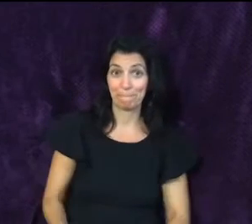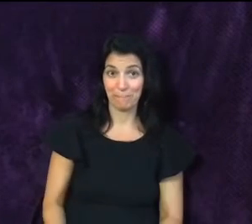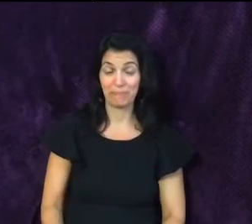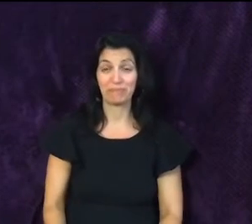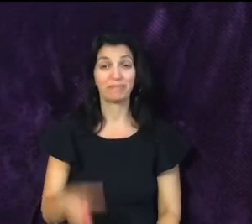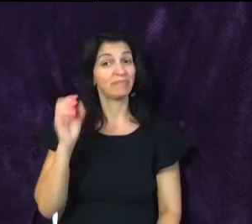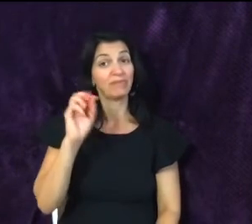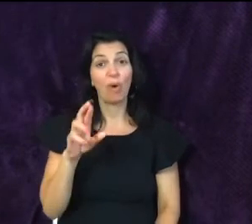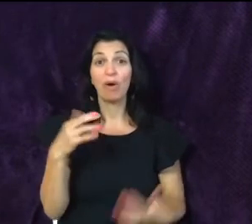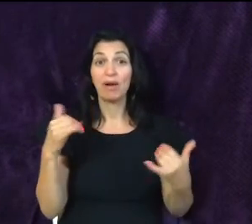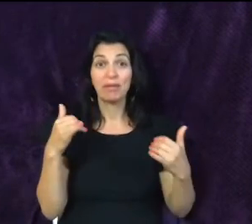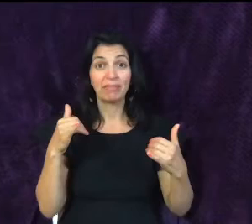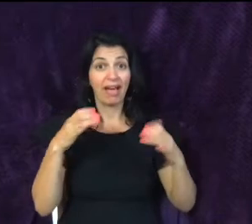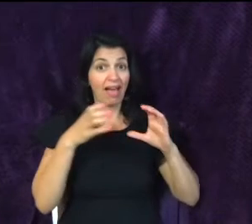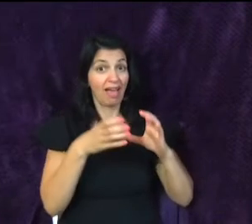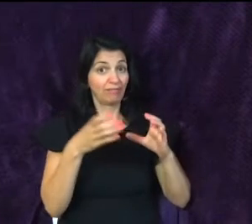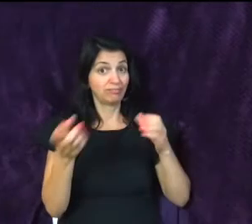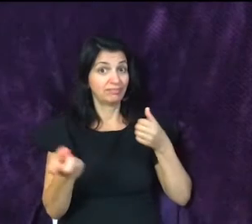or to play the side.